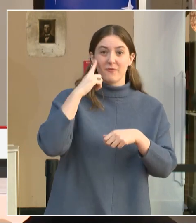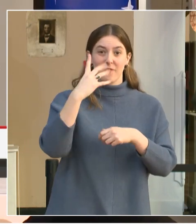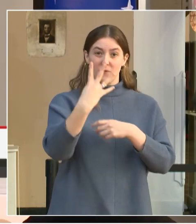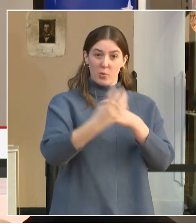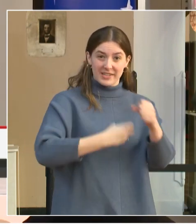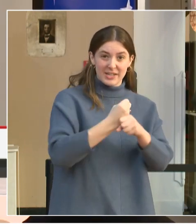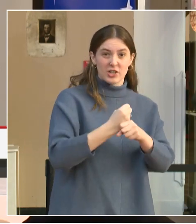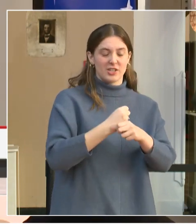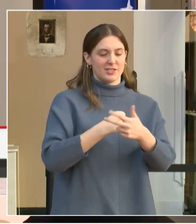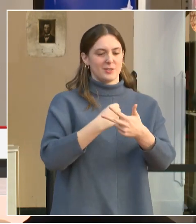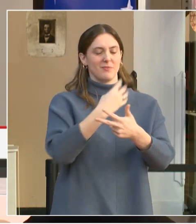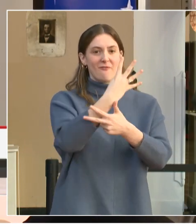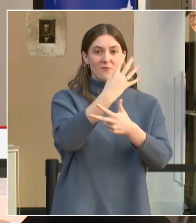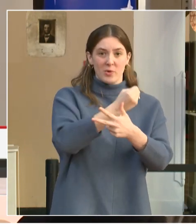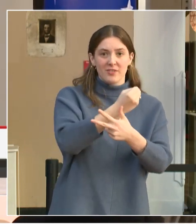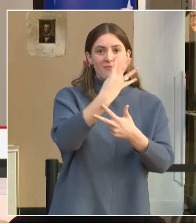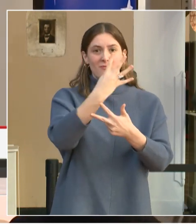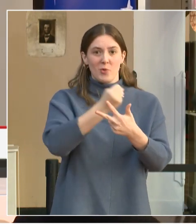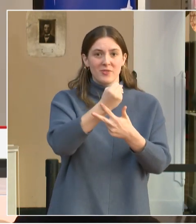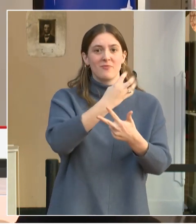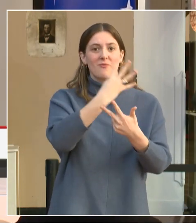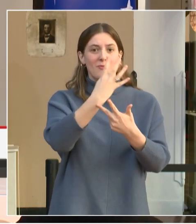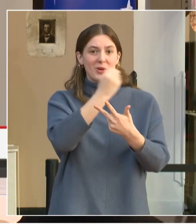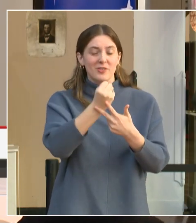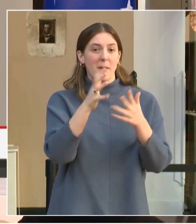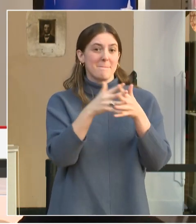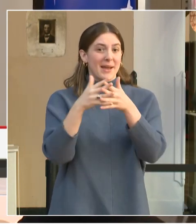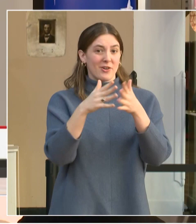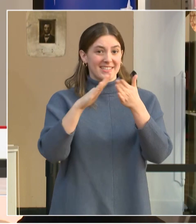the stage right now, Mayor Muriel Bowser.